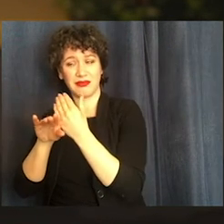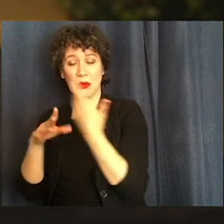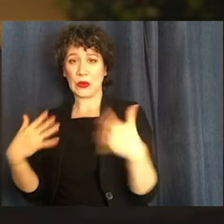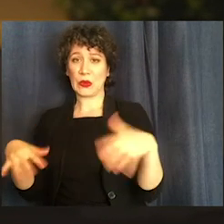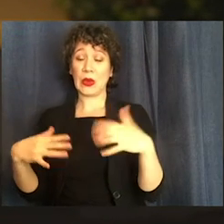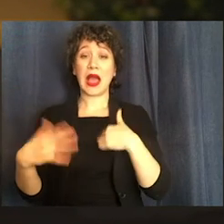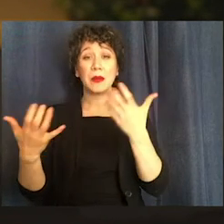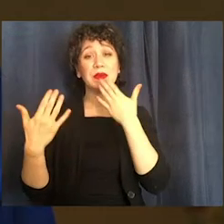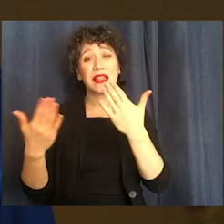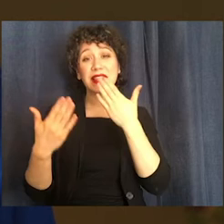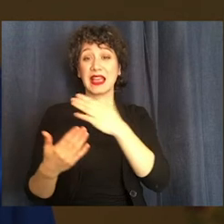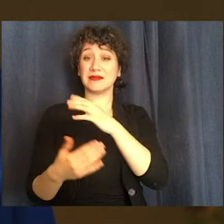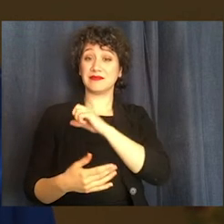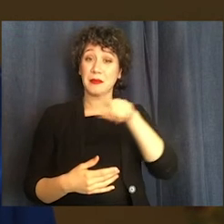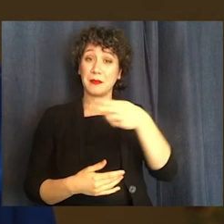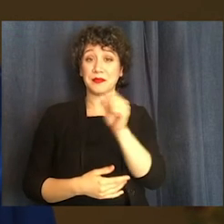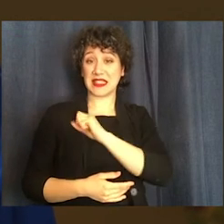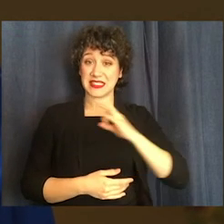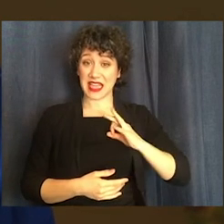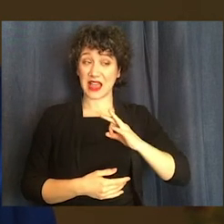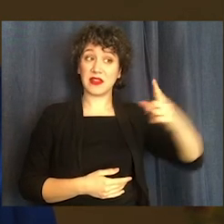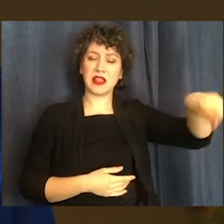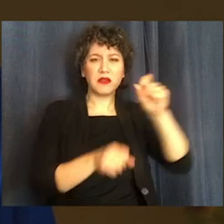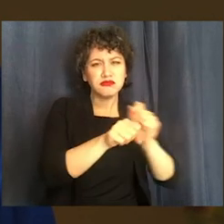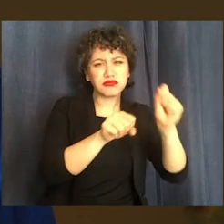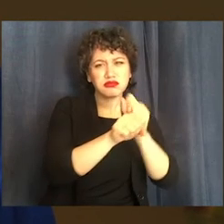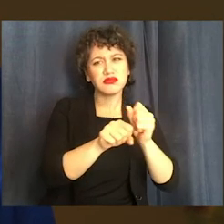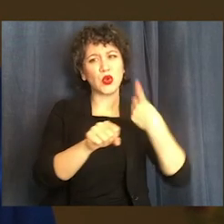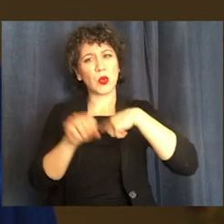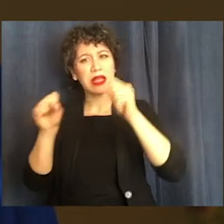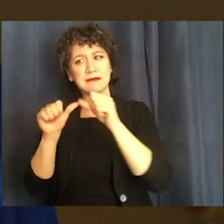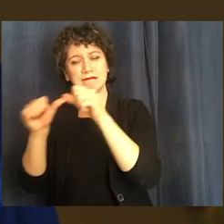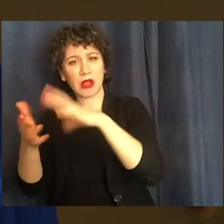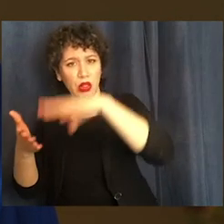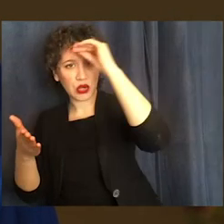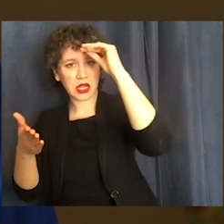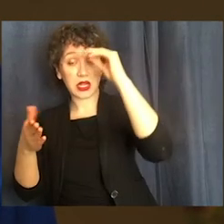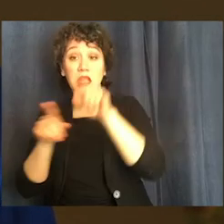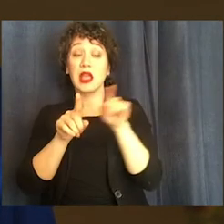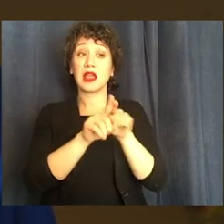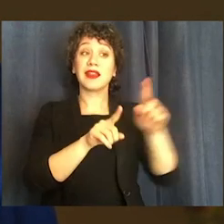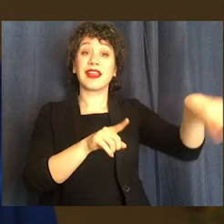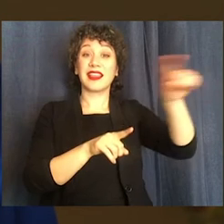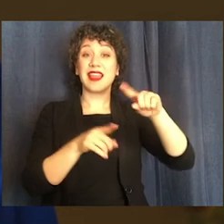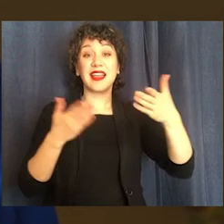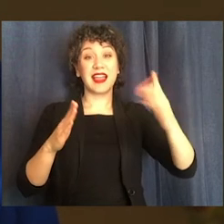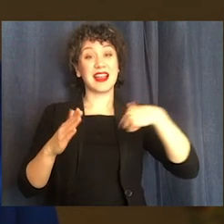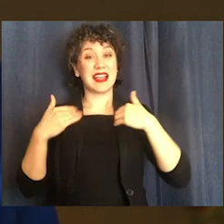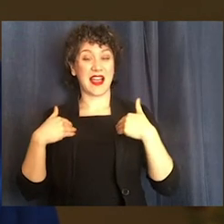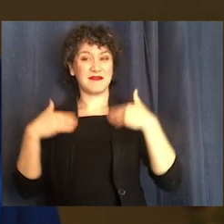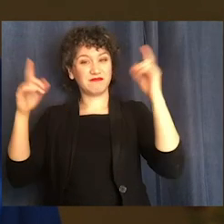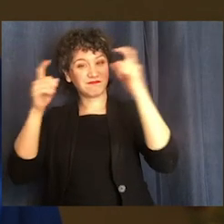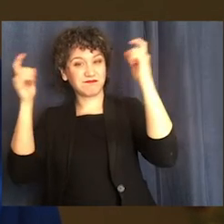this chapter of our lives. Many of us seniors were looking forward to some event or other this spring, from prom to spring sports to graduation